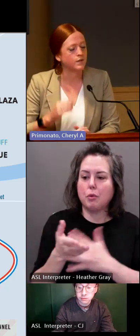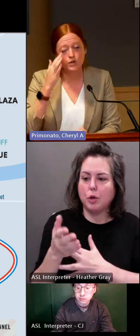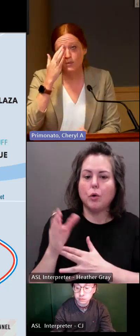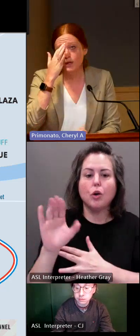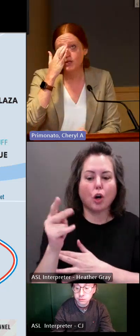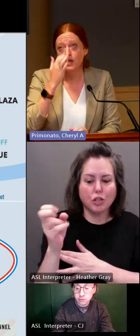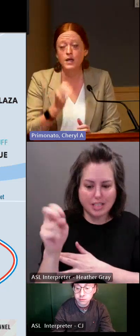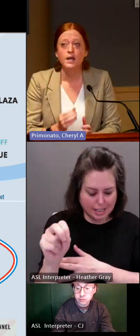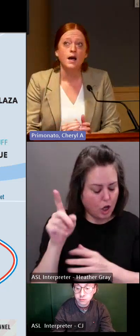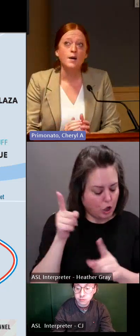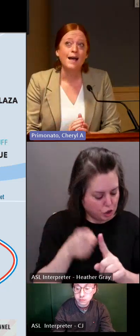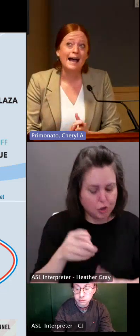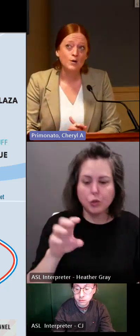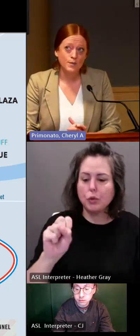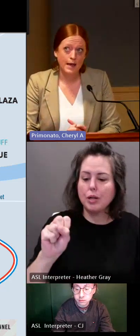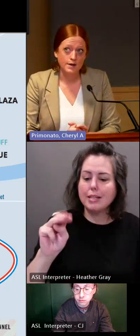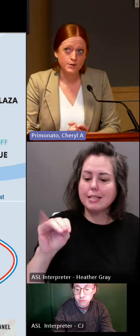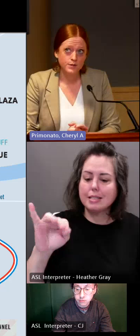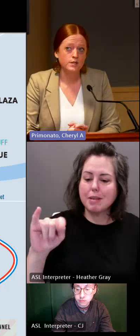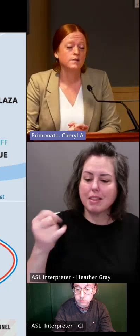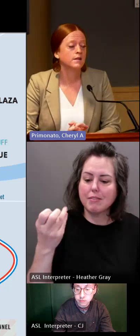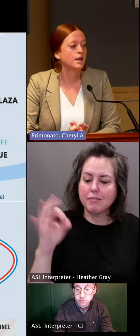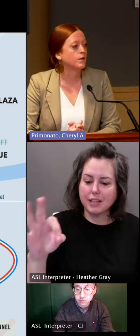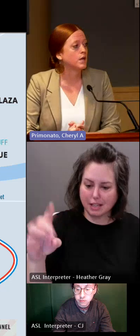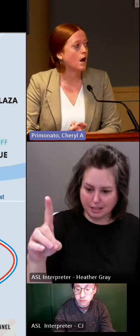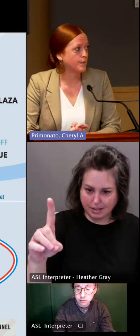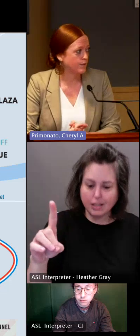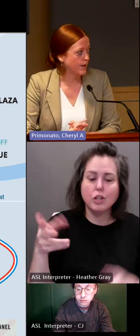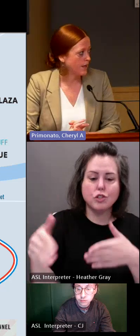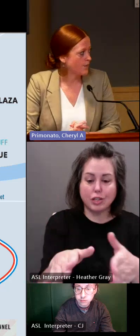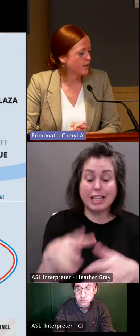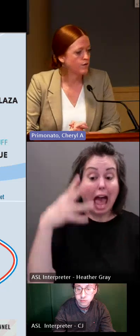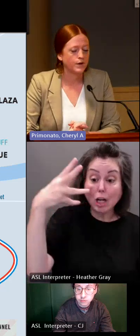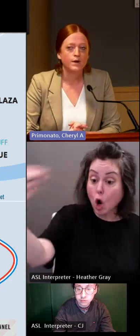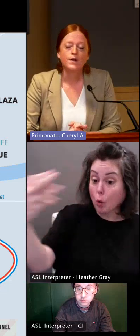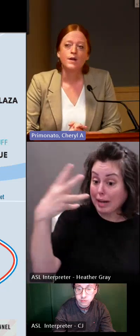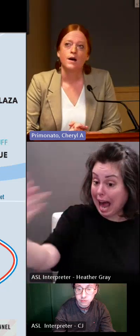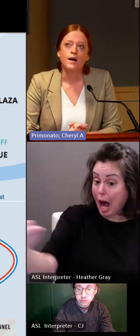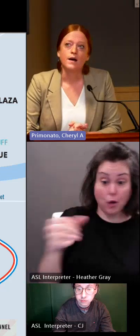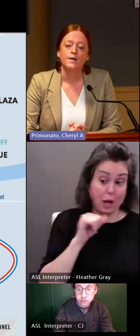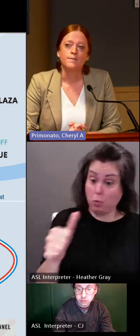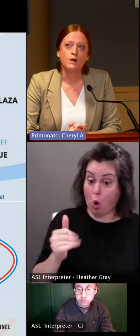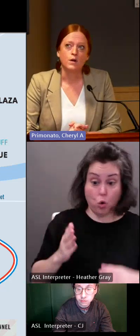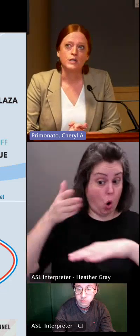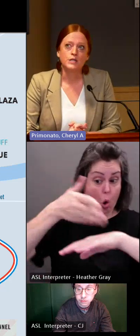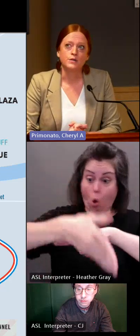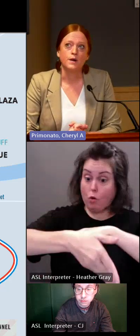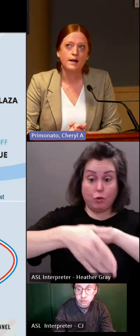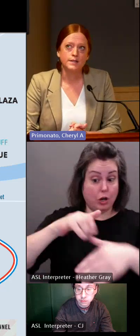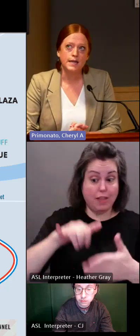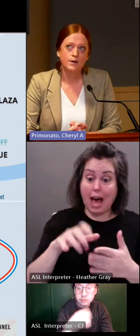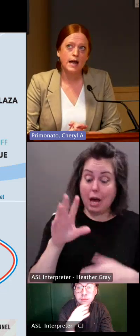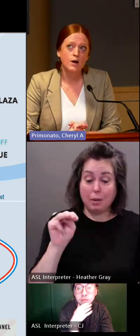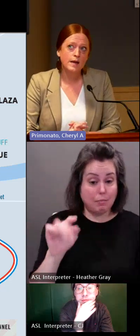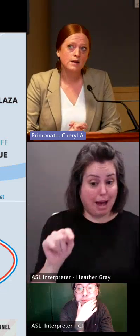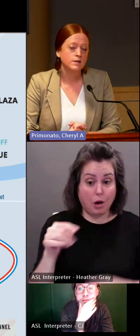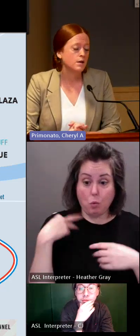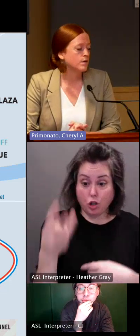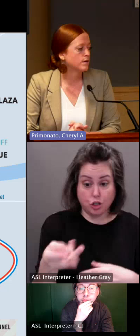Street Bridge. Outbound, they will not be running up and over Mount Washington through